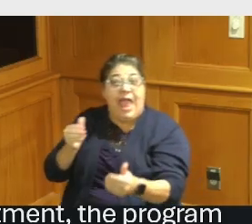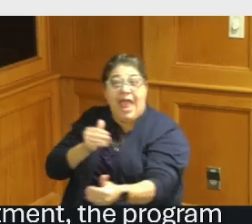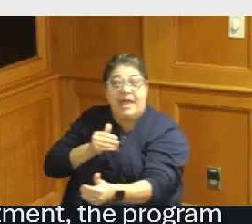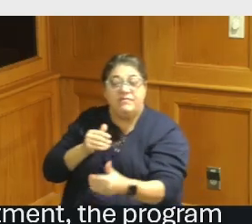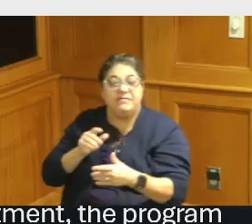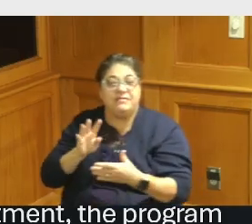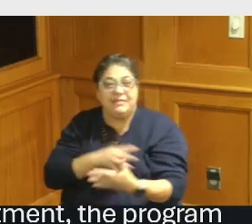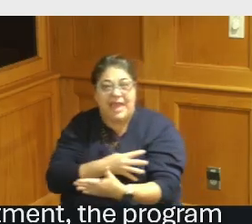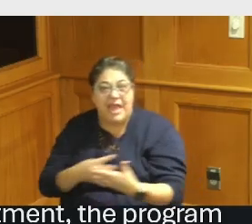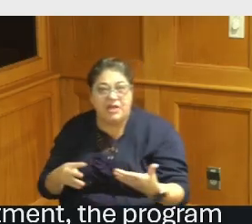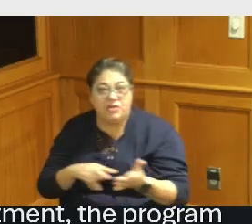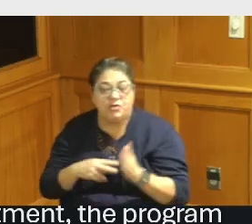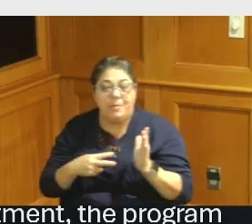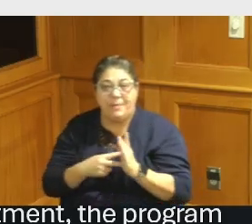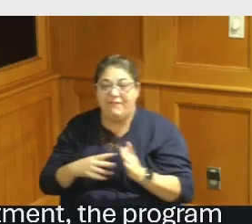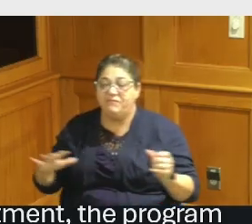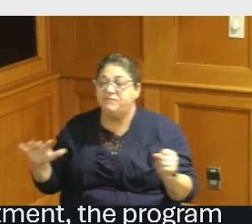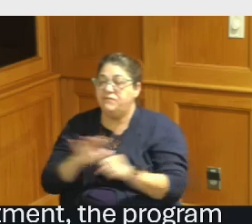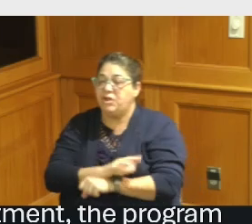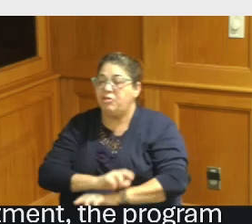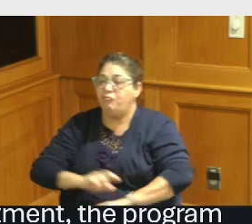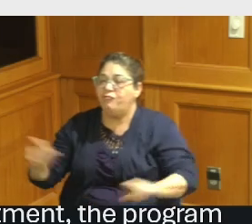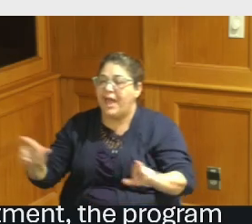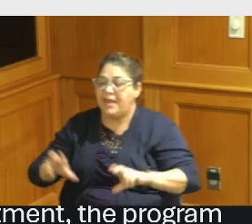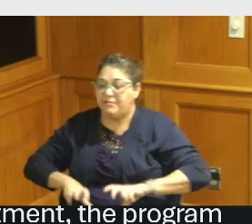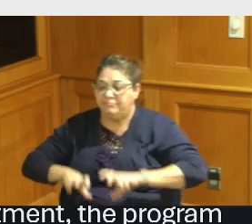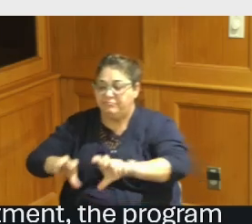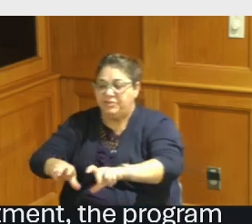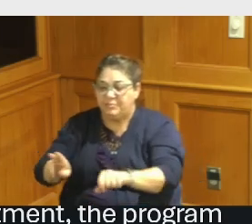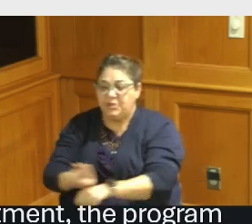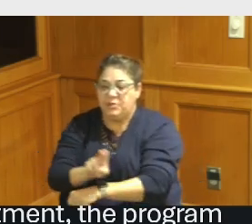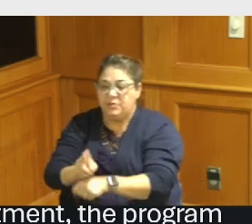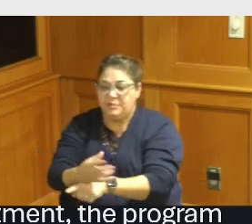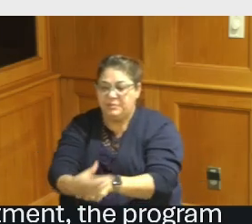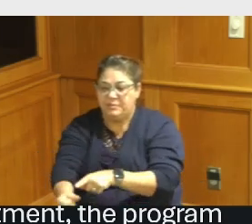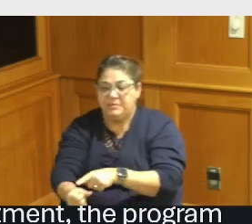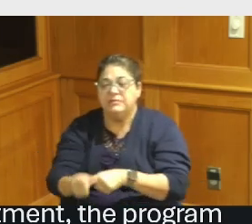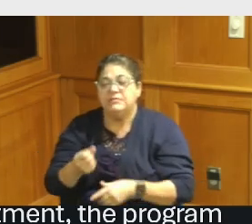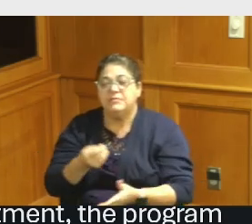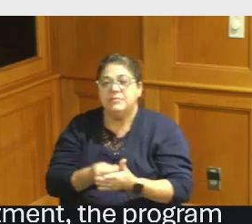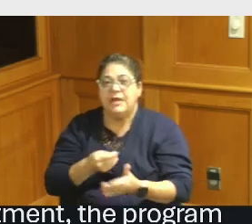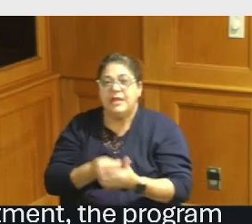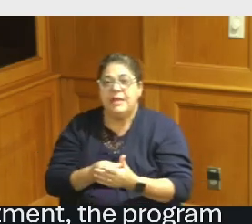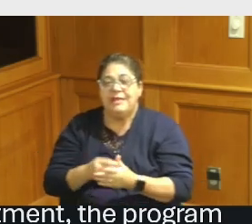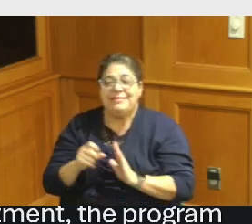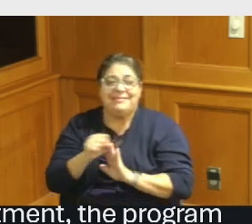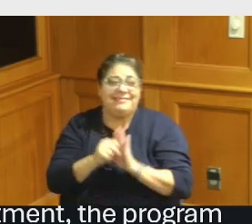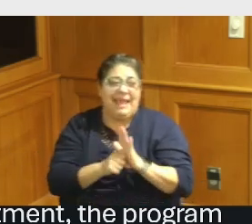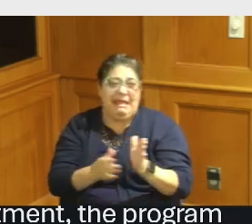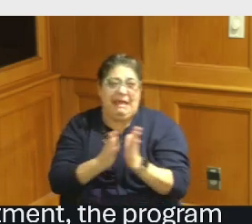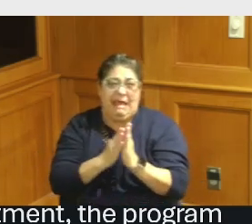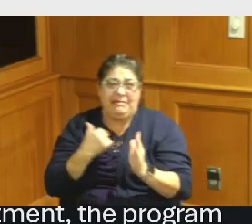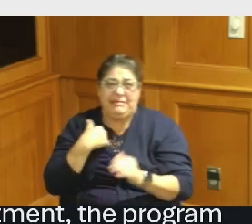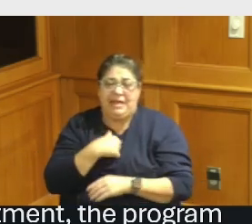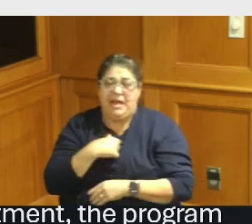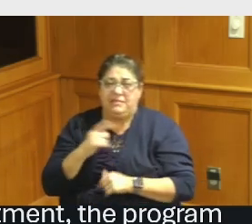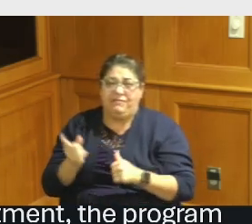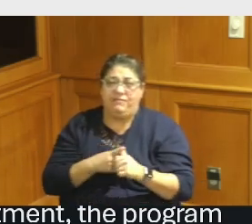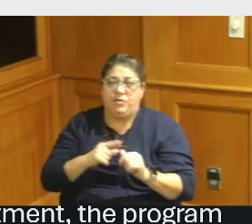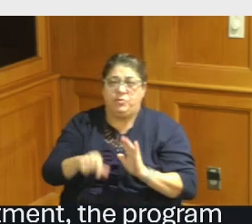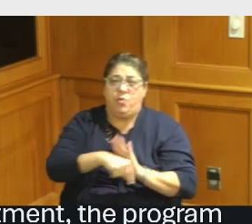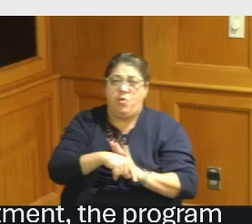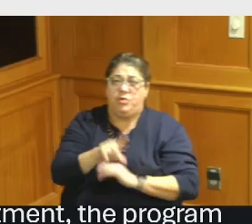when we expect to have these funds fully deployed. The state asked us to have this program wrapped up by first quarter